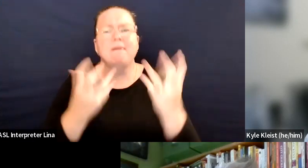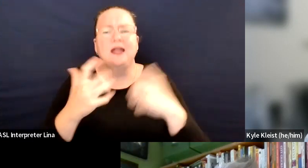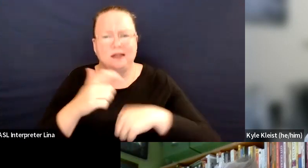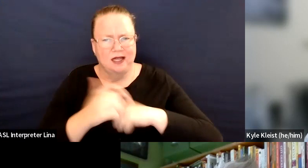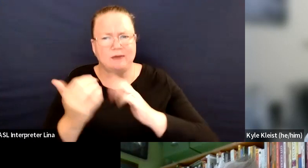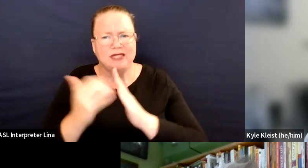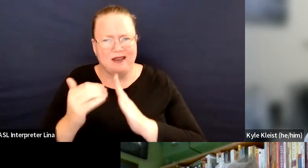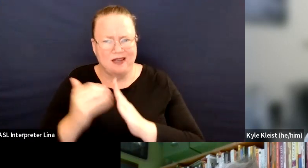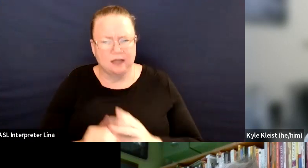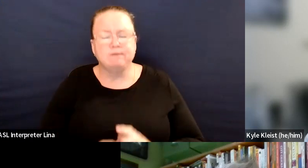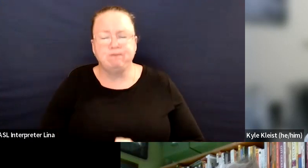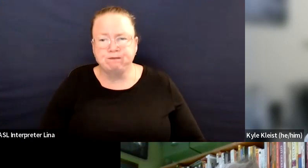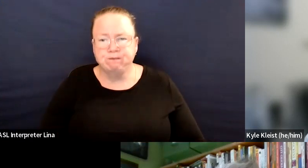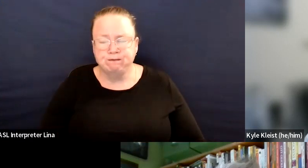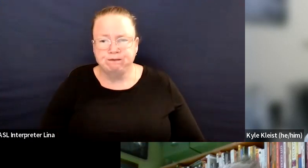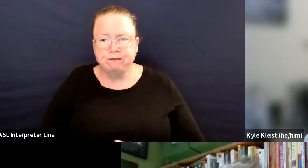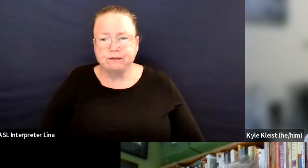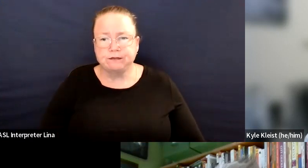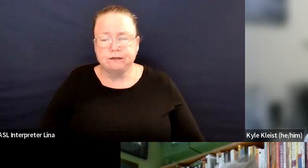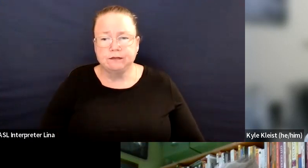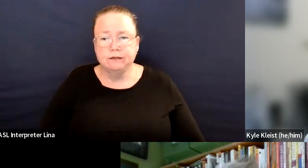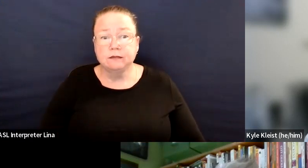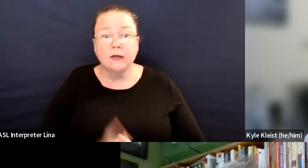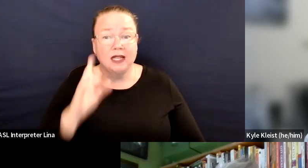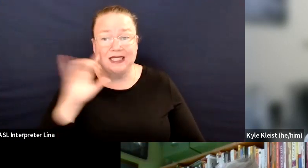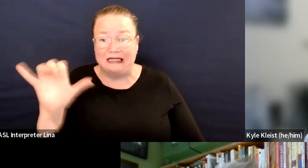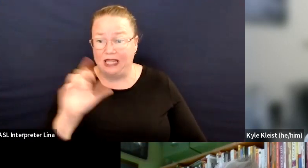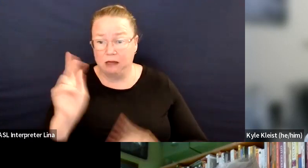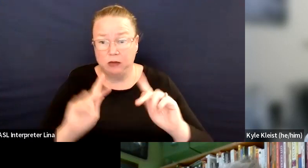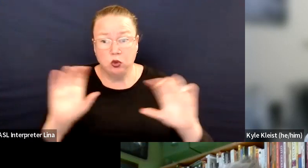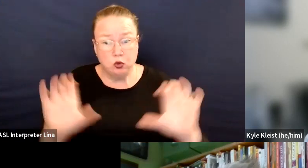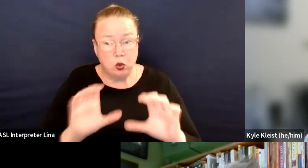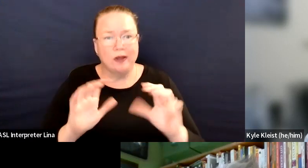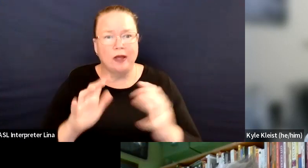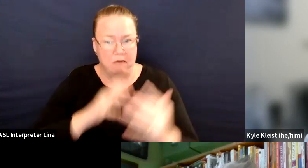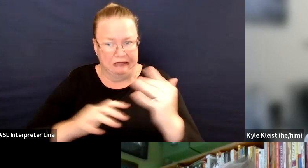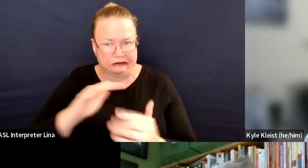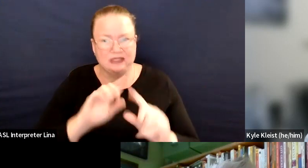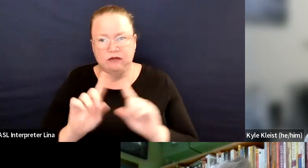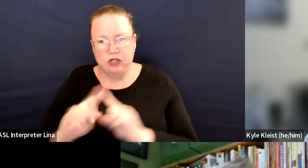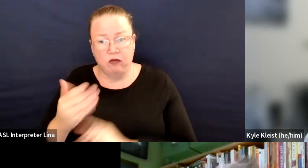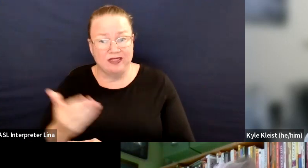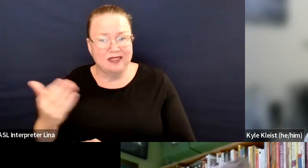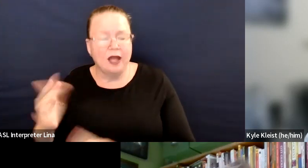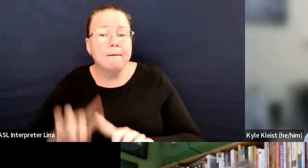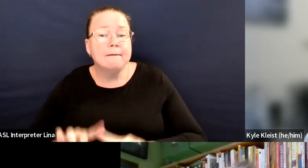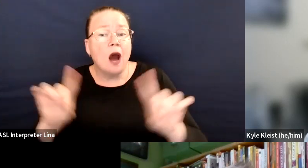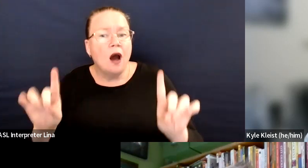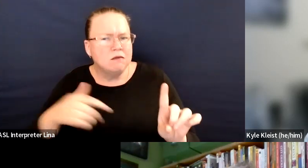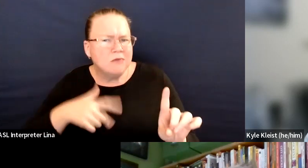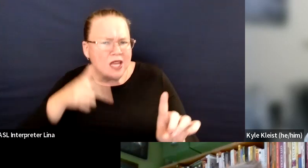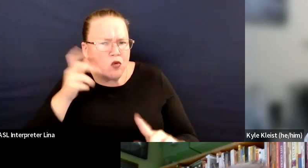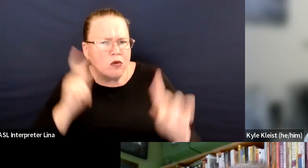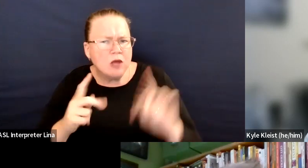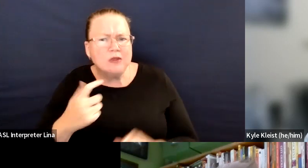over. Yes. So it sounds like people are doing a combination of things, but am I hearing people